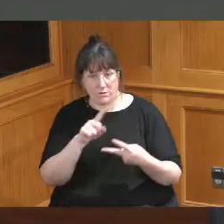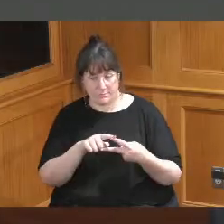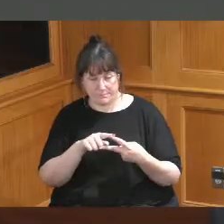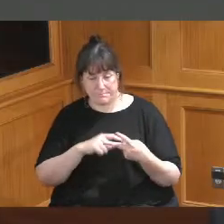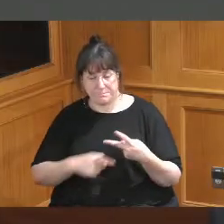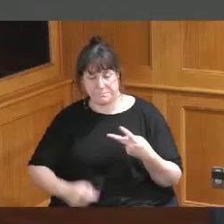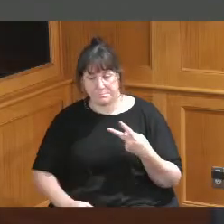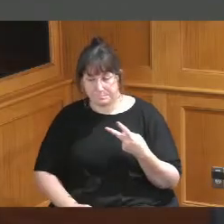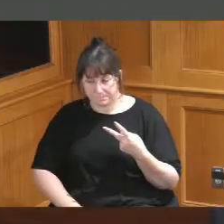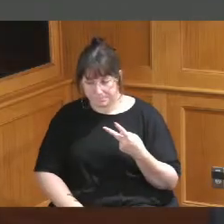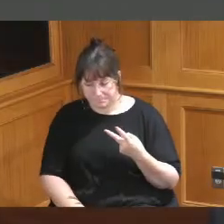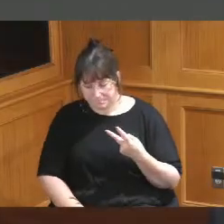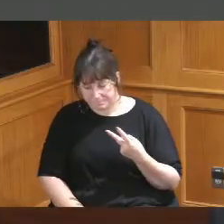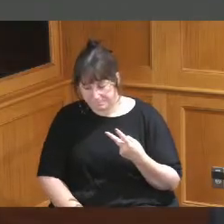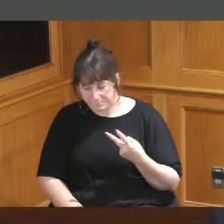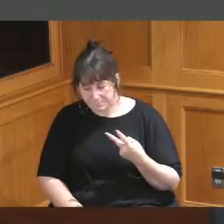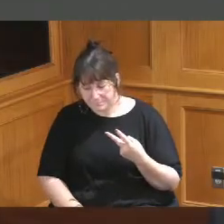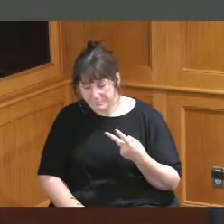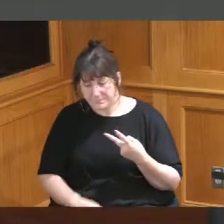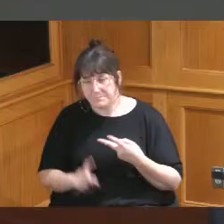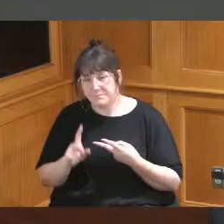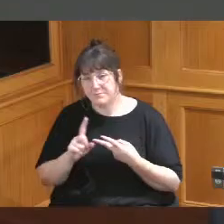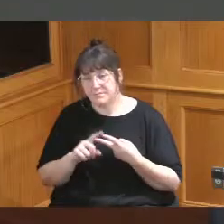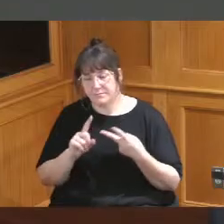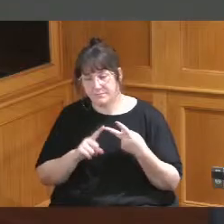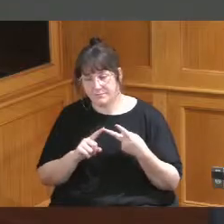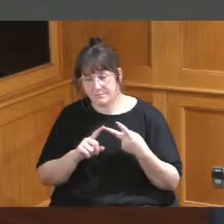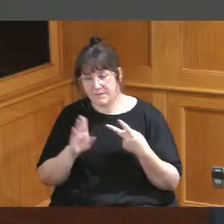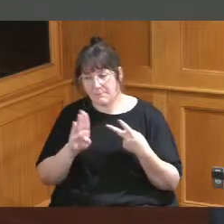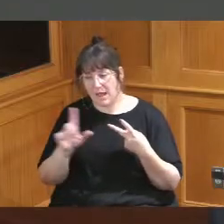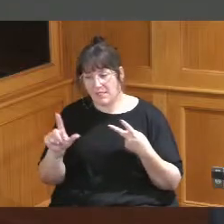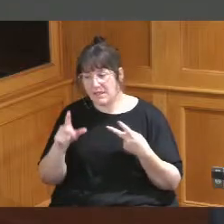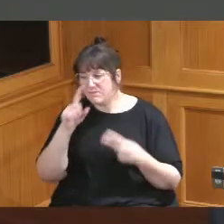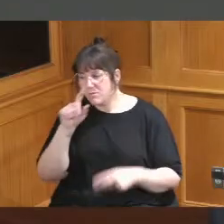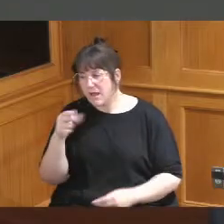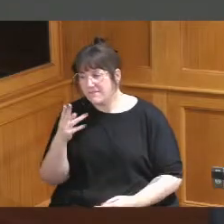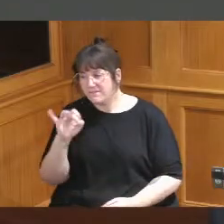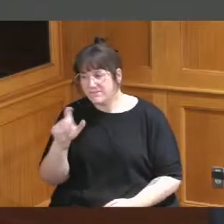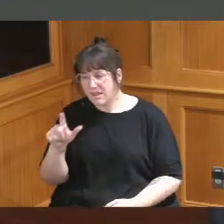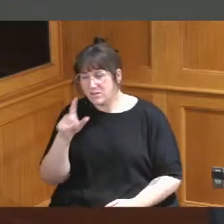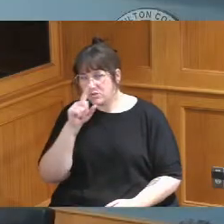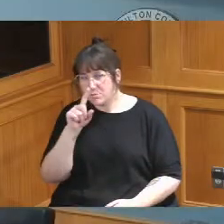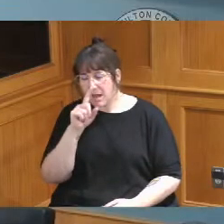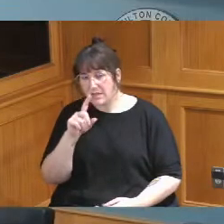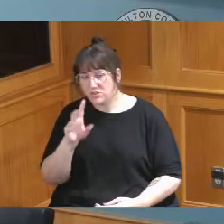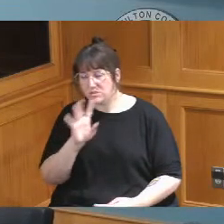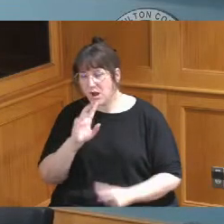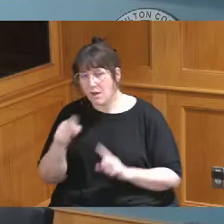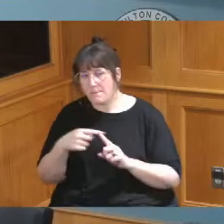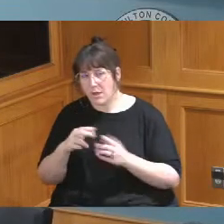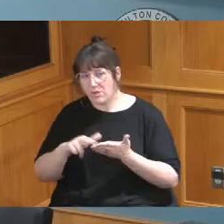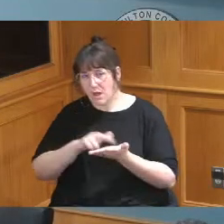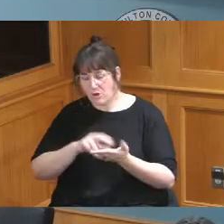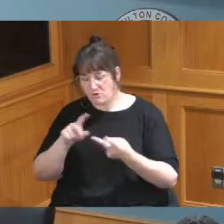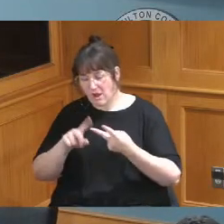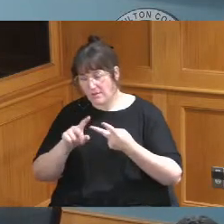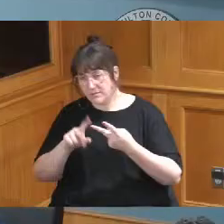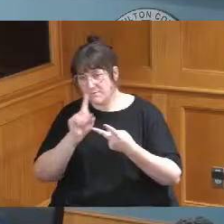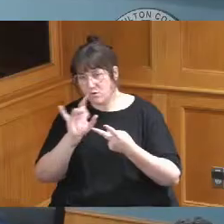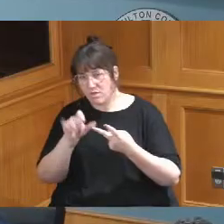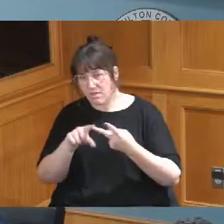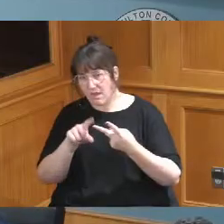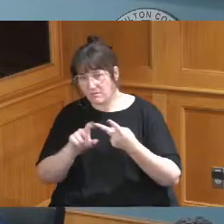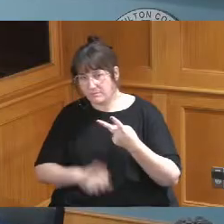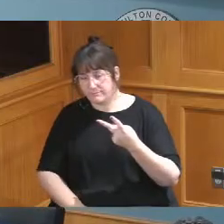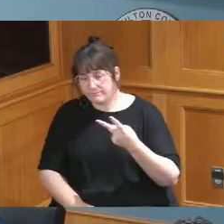dollars. So with that, that's by-leave items 1 and 2. I'm going to ask Phil to just talk through the 2 trade contracts related to, well,